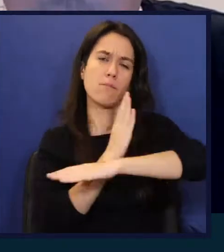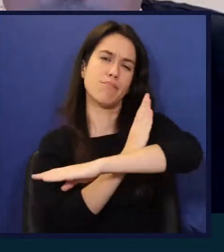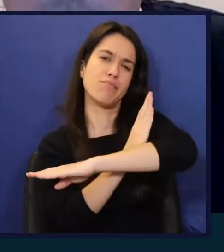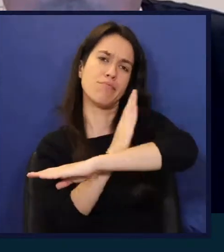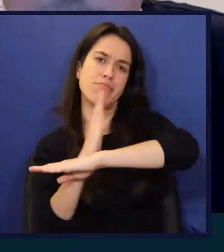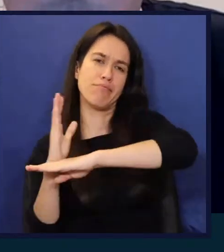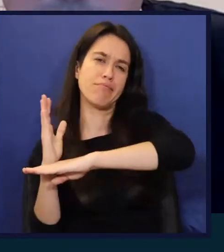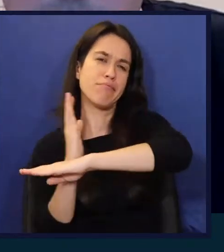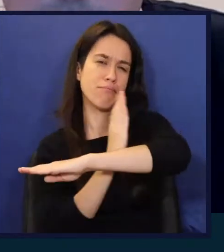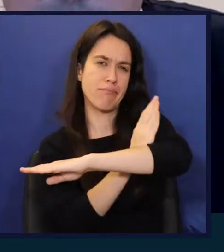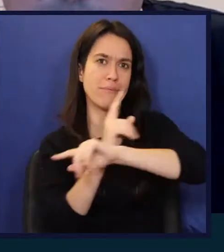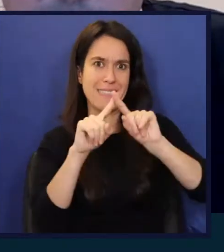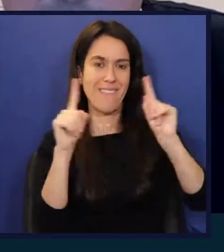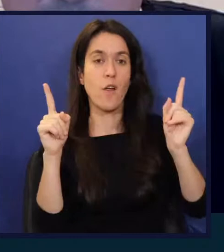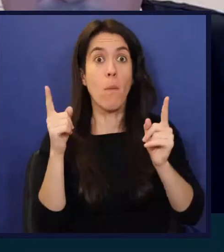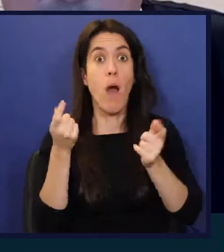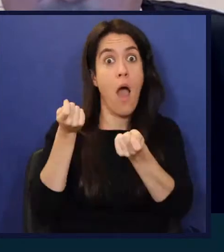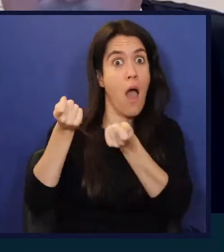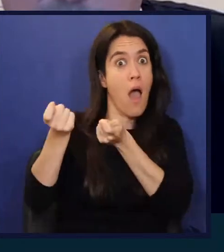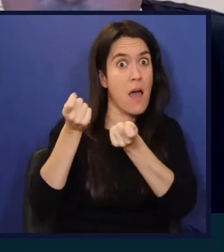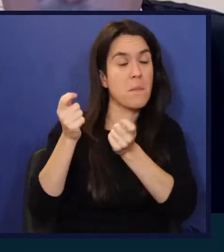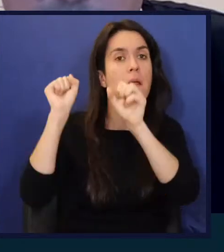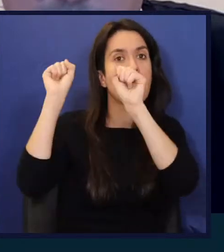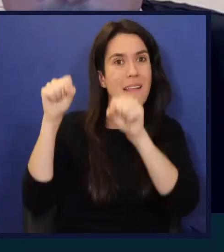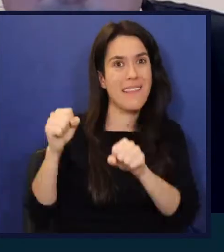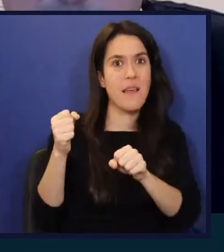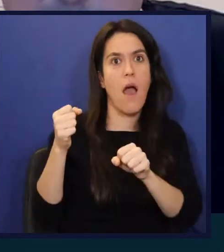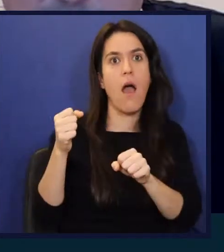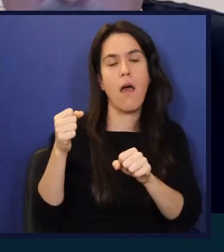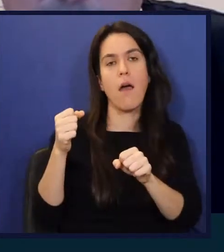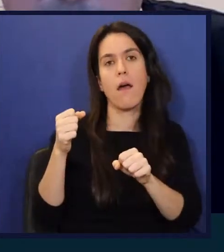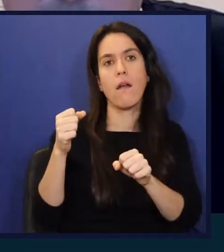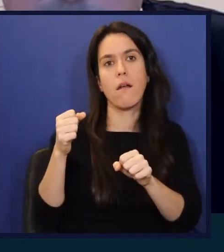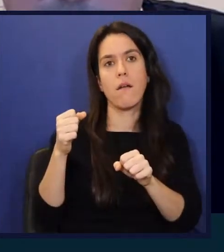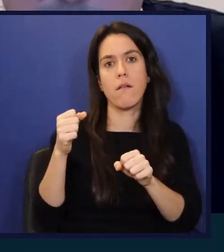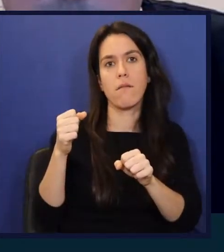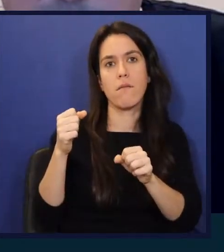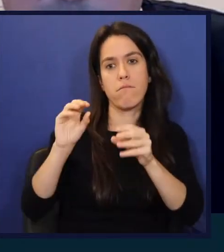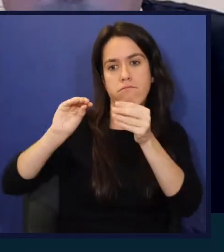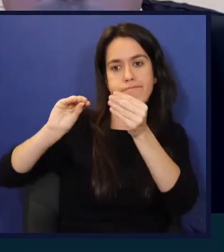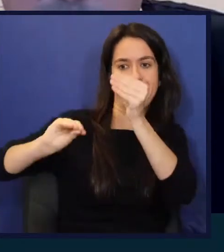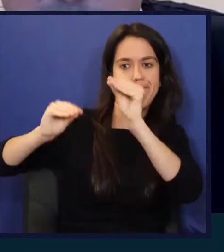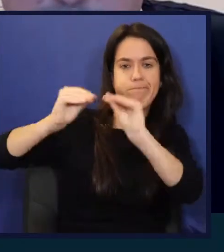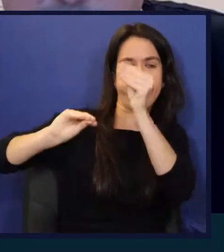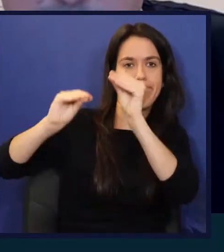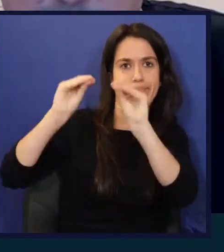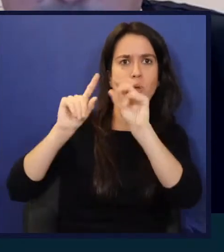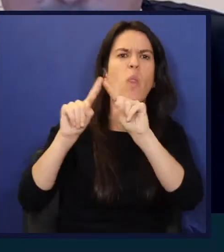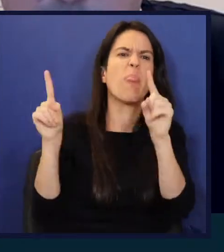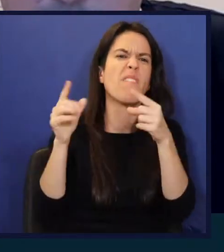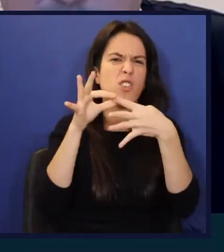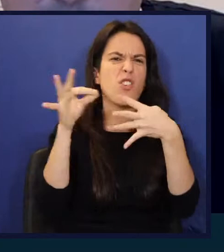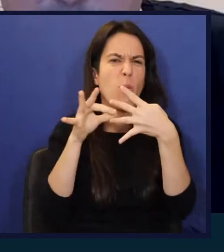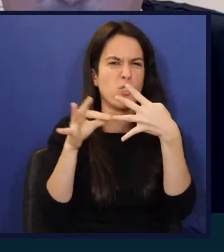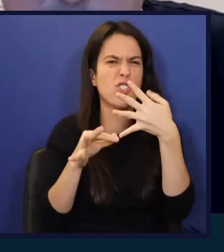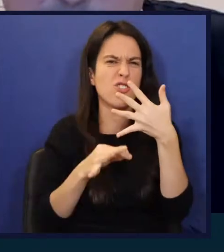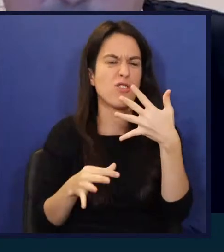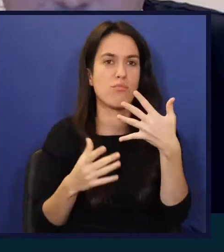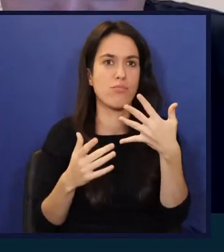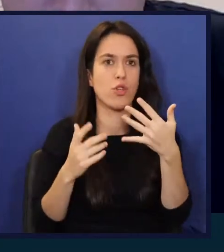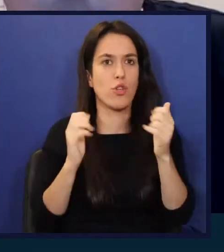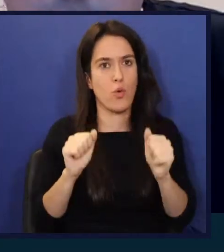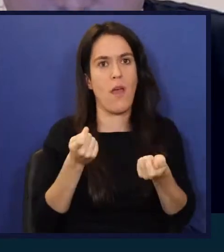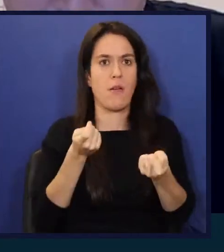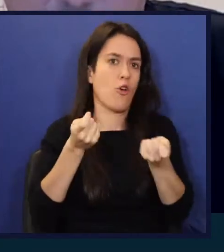can turn on and off as they wish. So there are different options to kind of do the governance